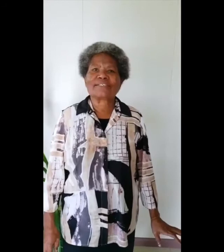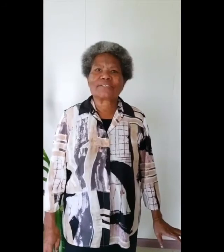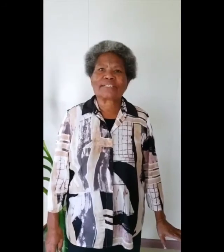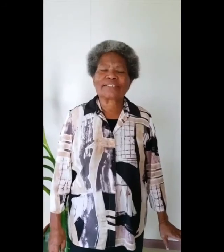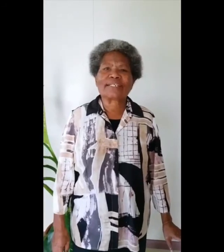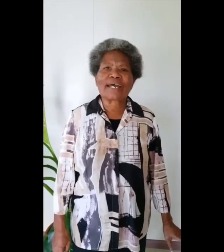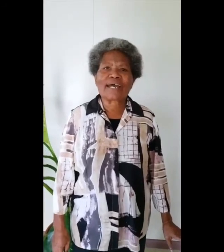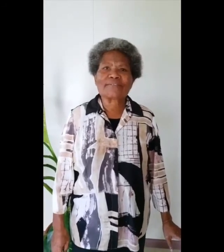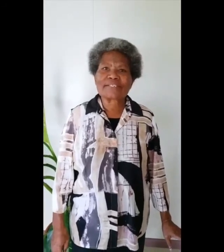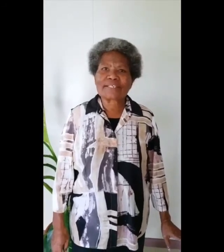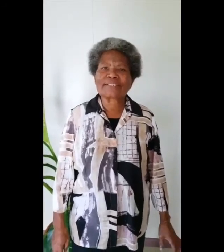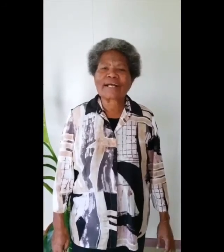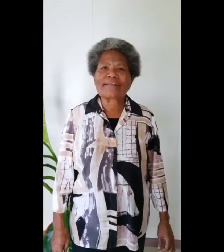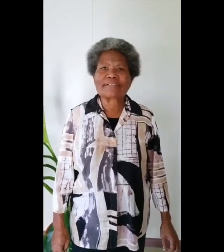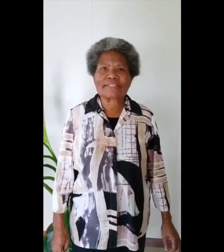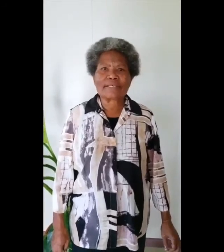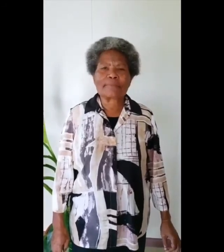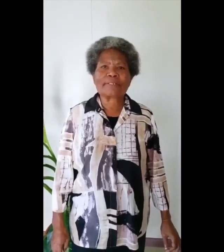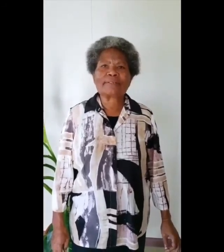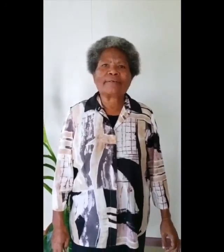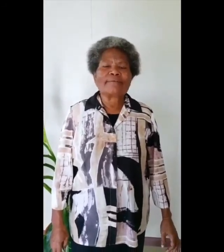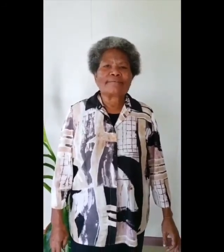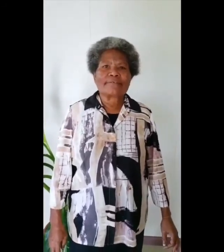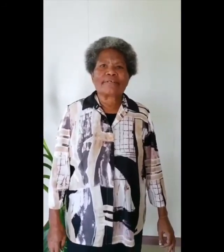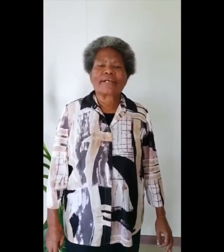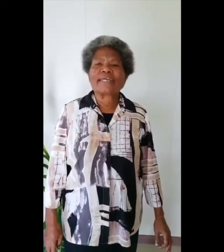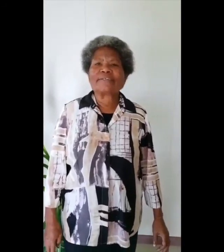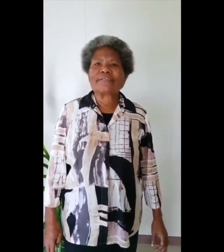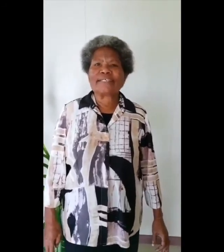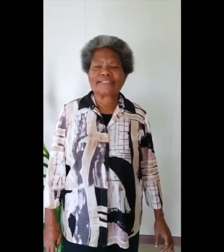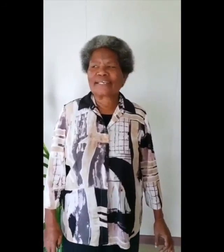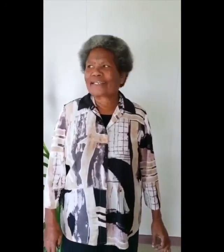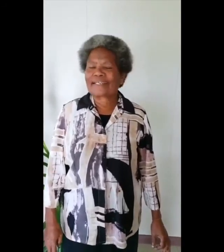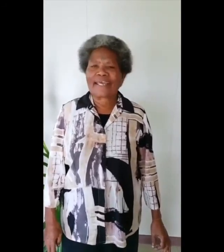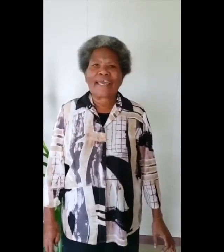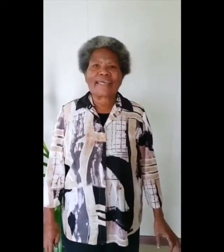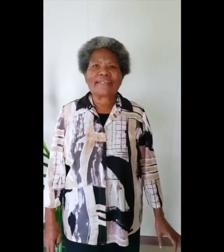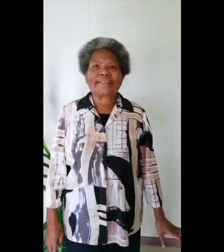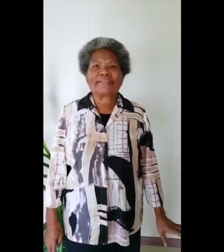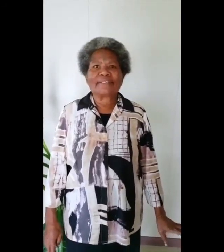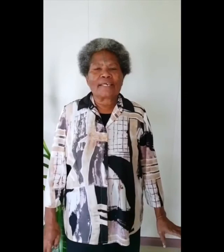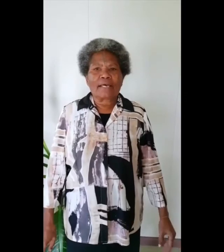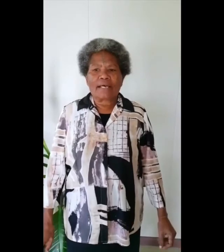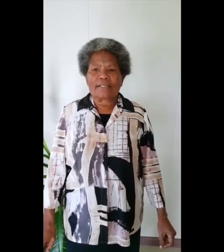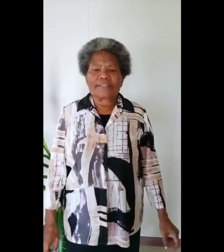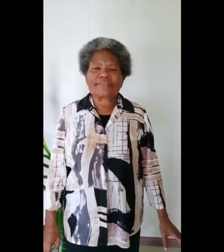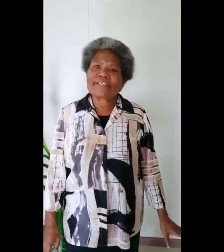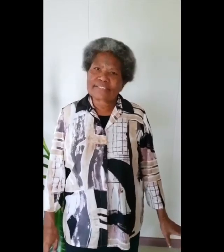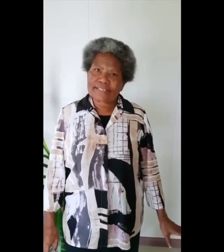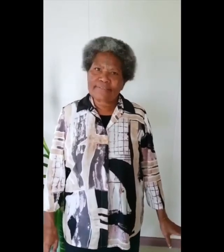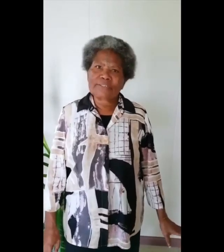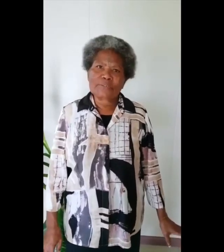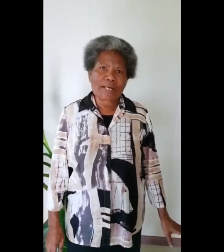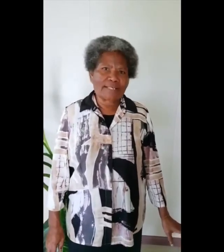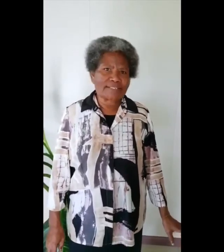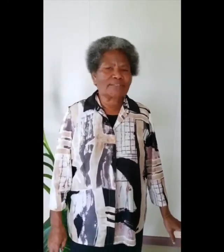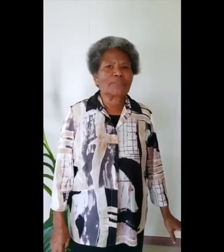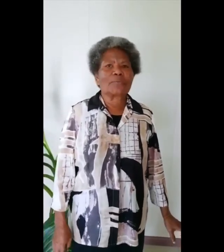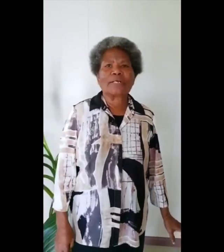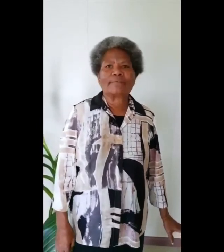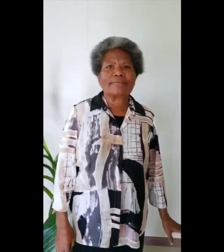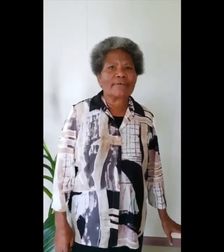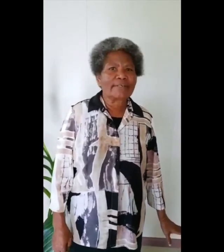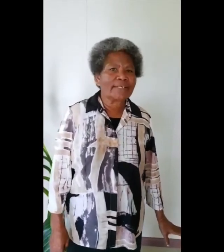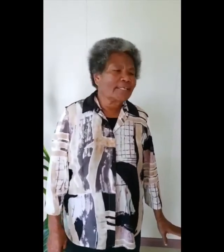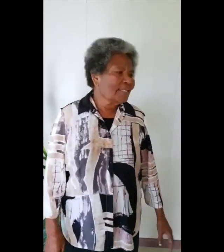Pastor Jonathan Downs and Calvary Chapel, for your kind donation and generous giving to us and to